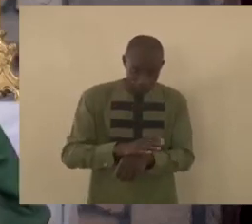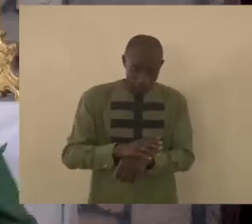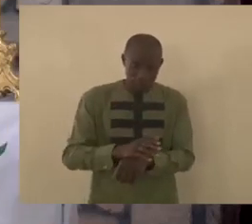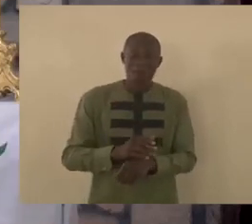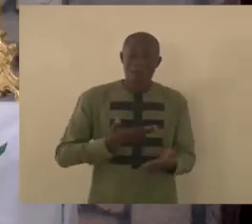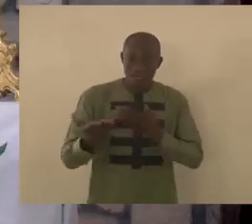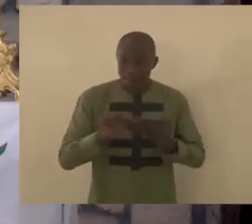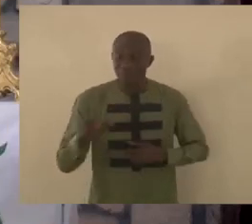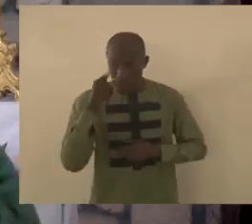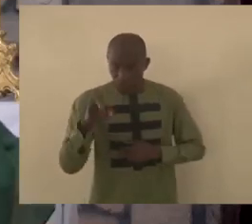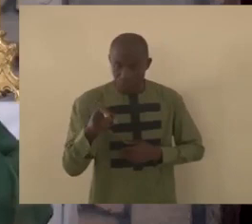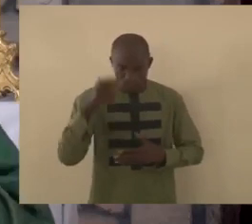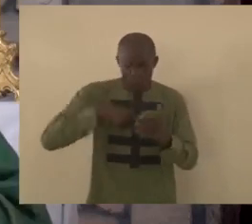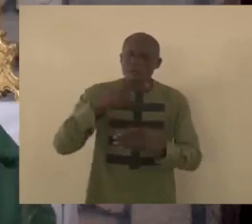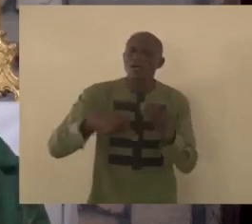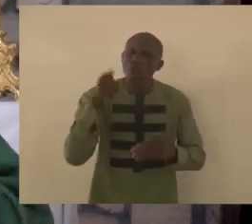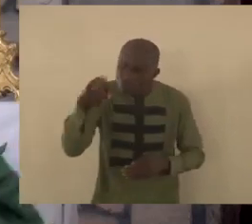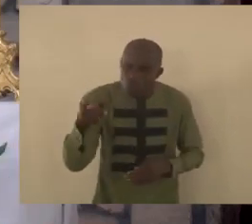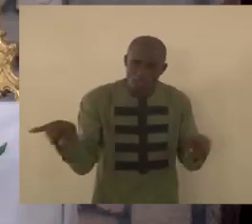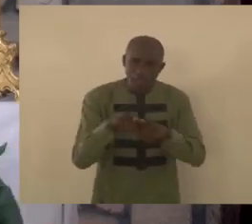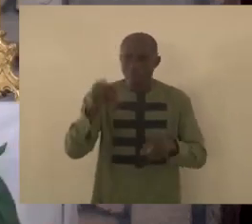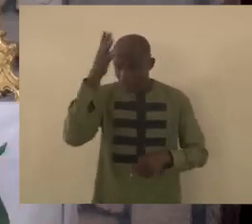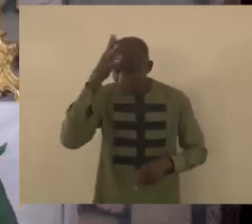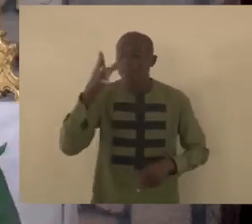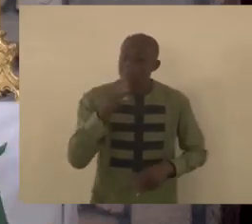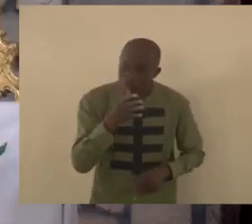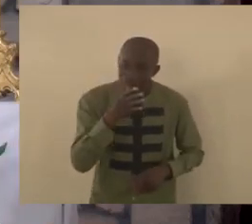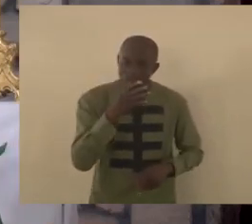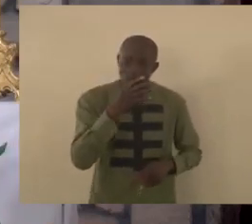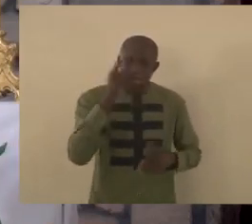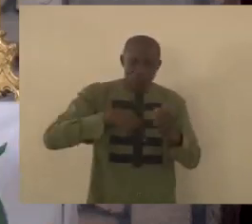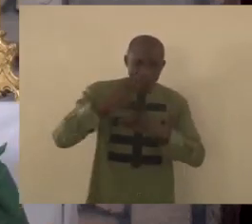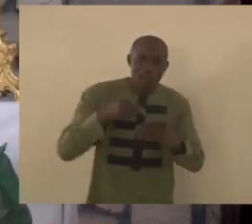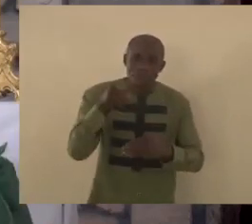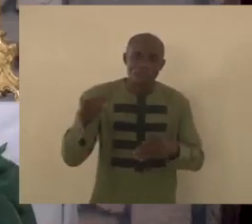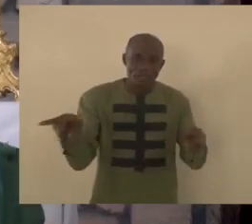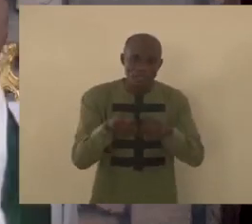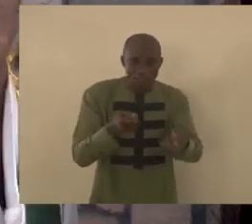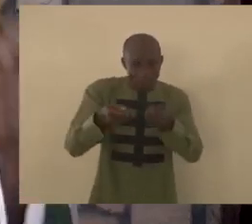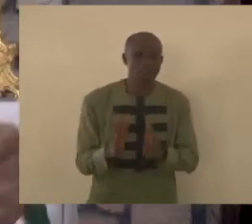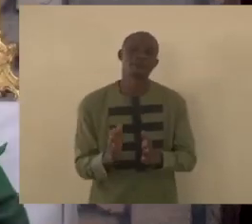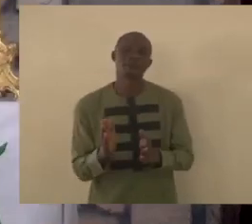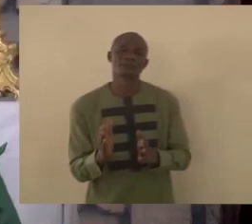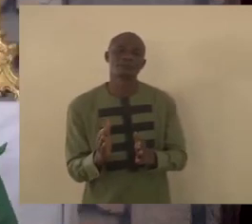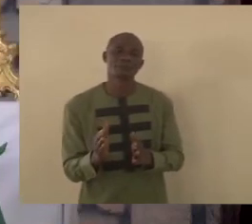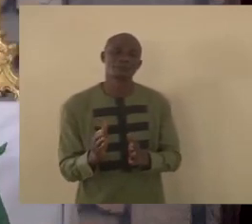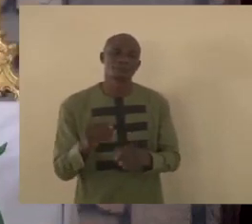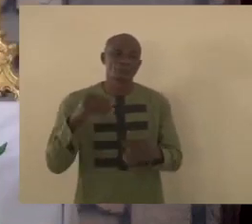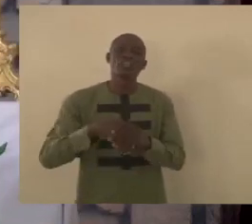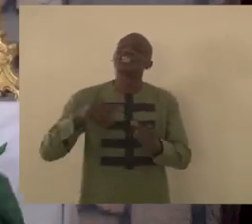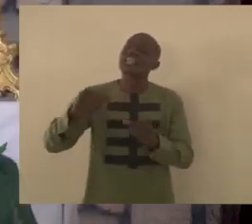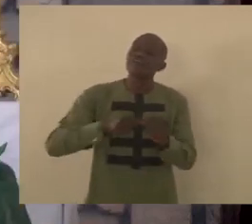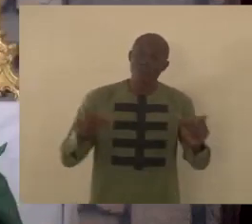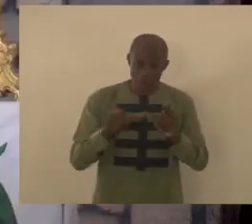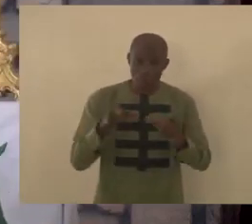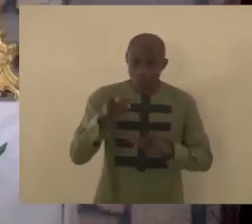you? What about you as a father? What about you as a mother? What about you as a branch manager?